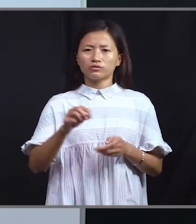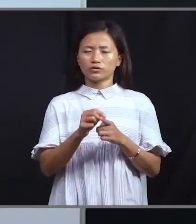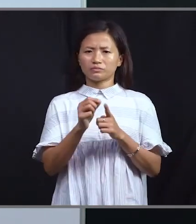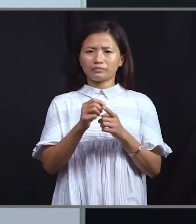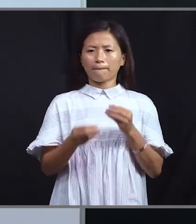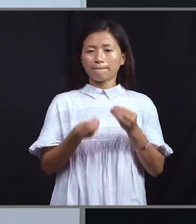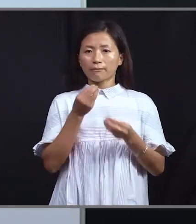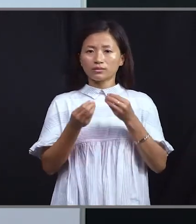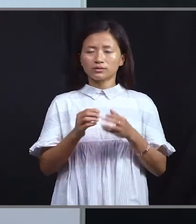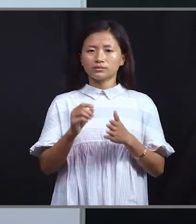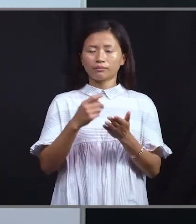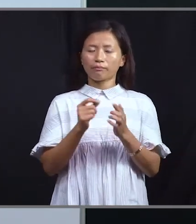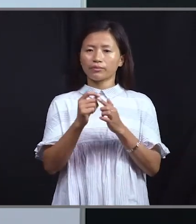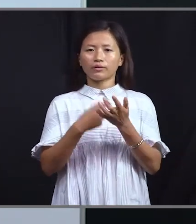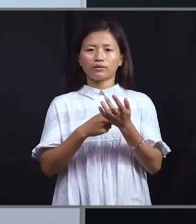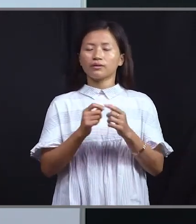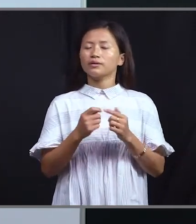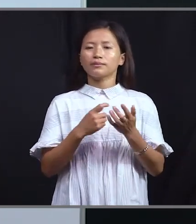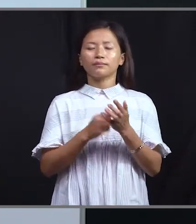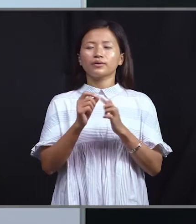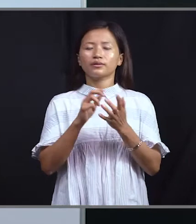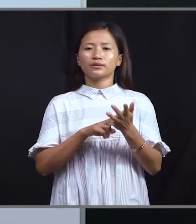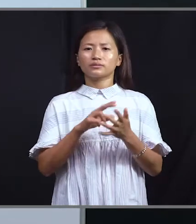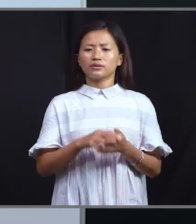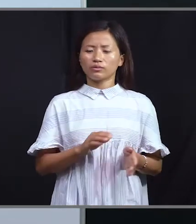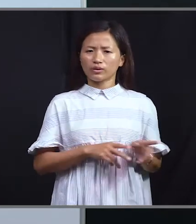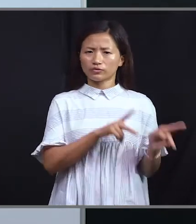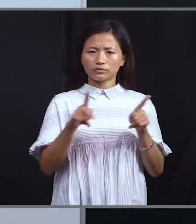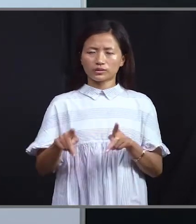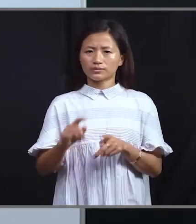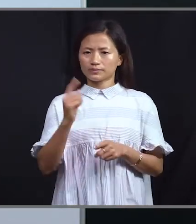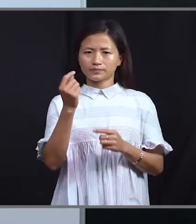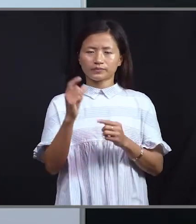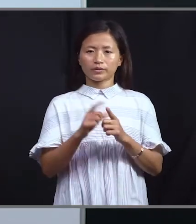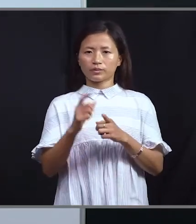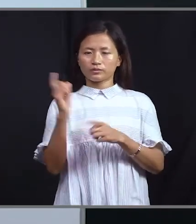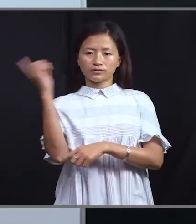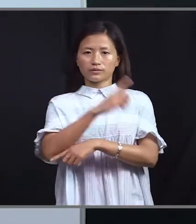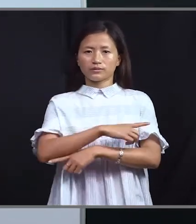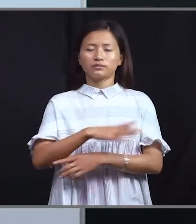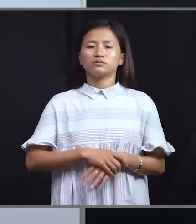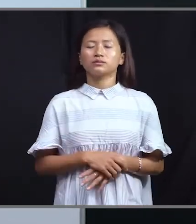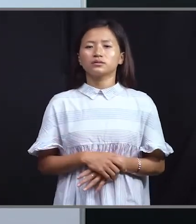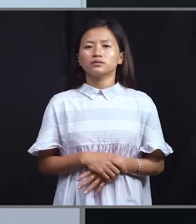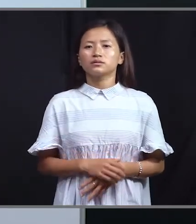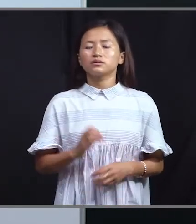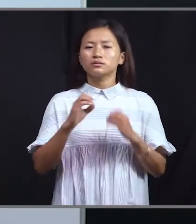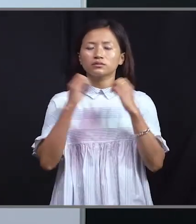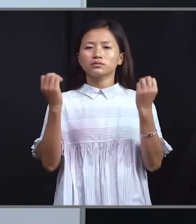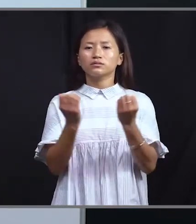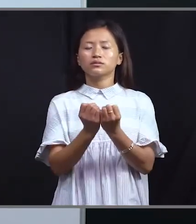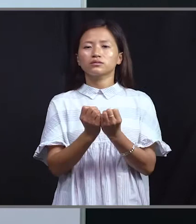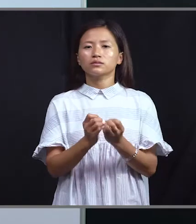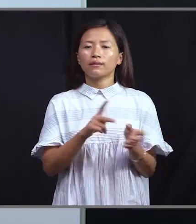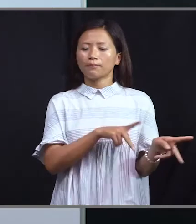to some, places, we plan in advance, isn't it, about the day. Okay, so just like that, in an organization also,